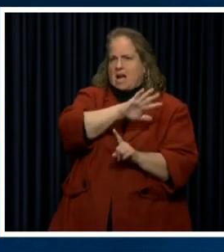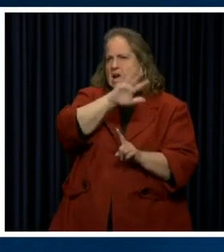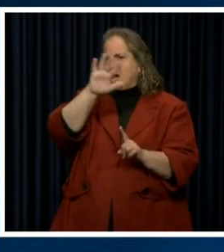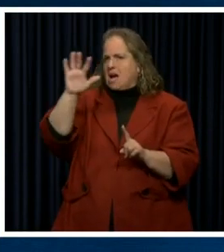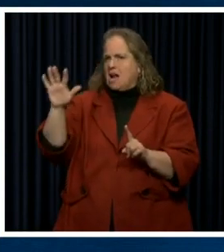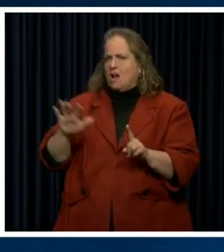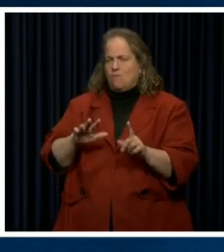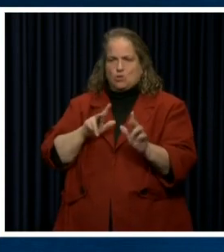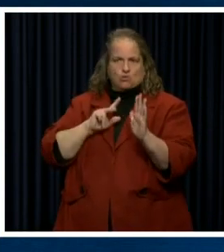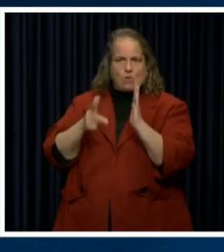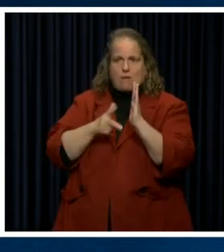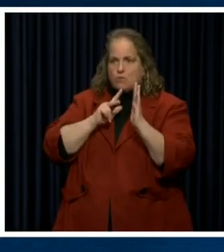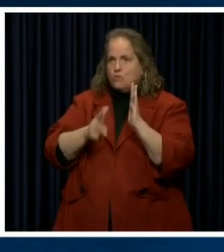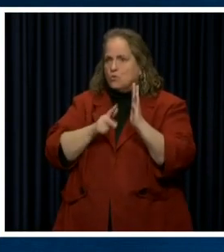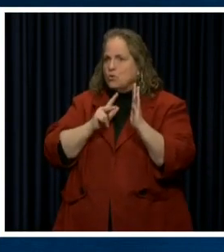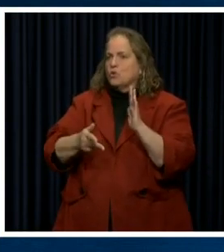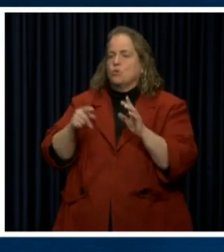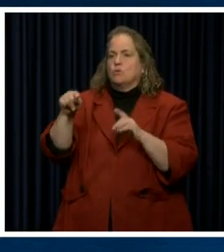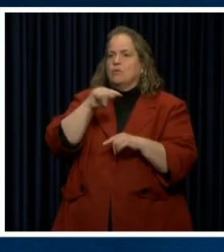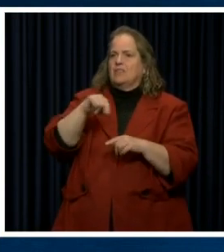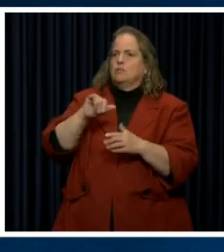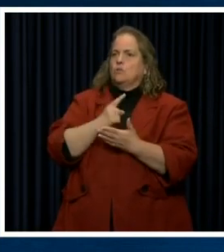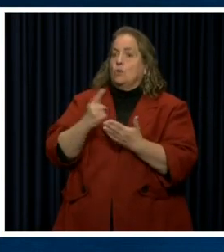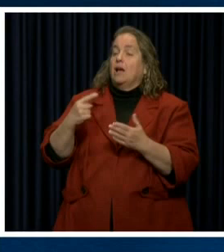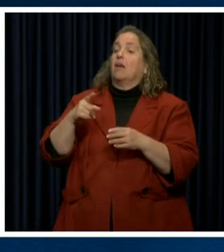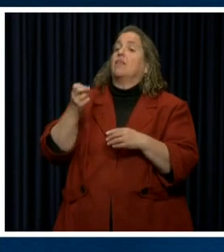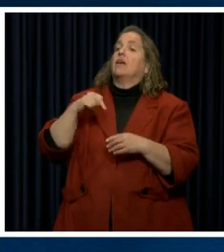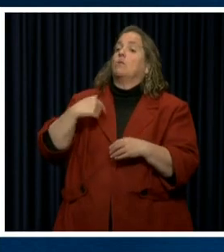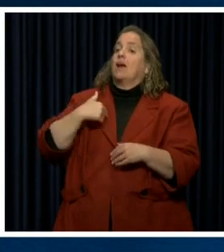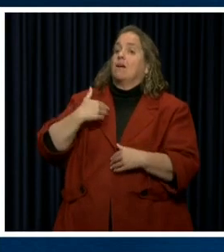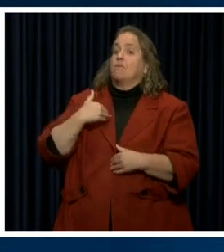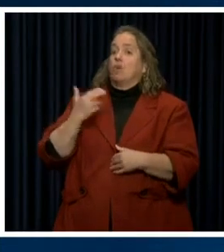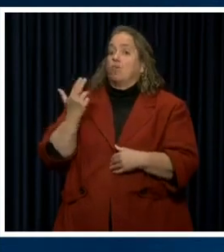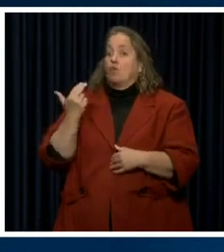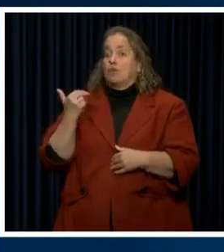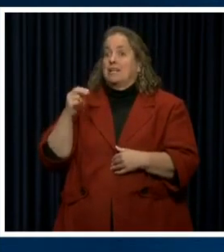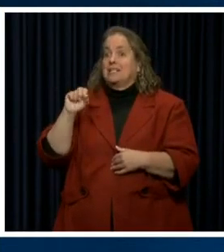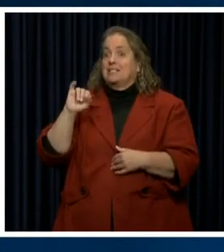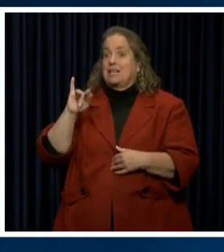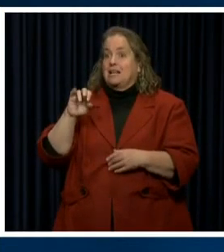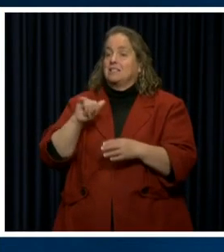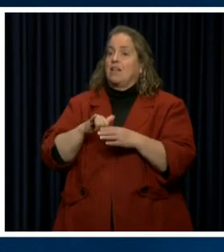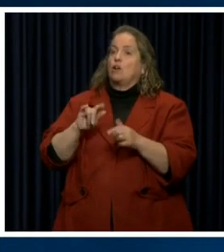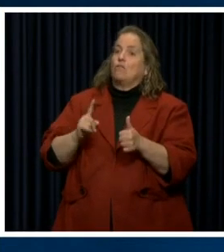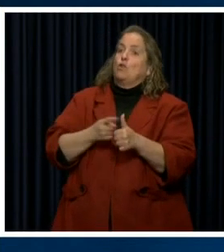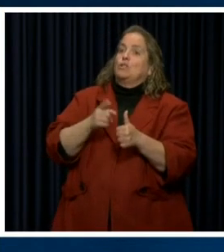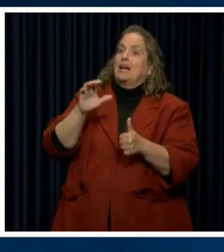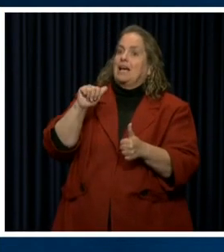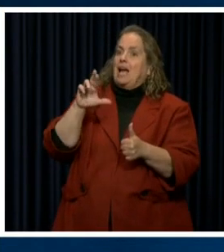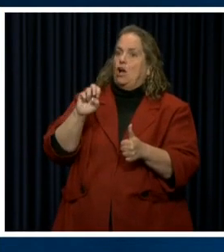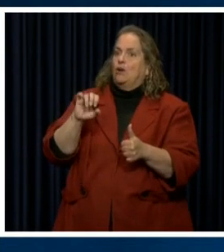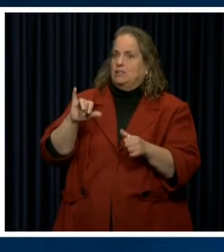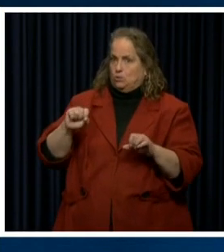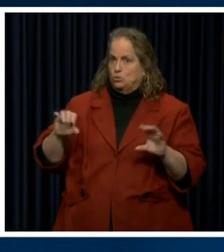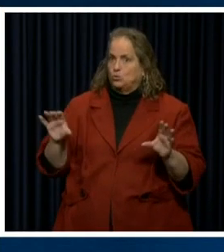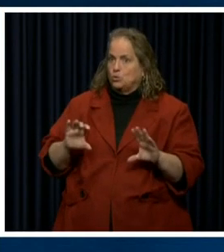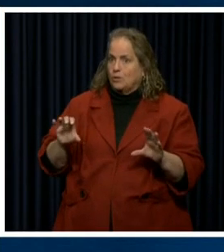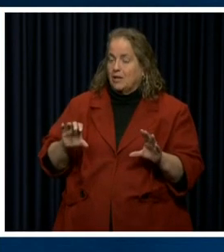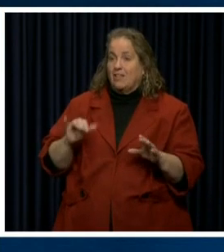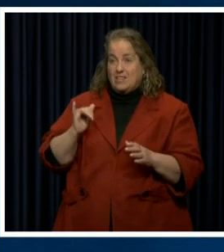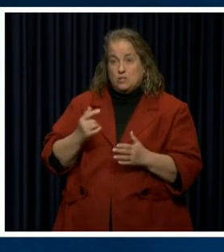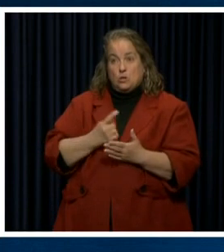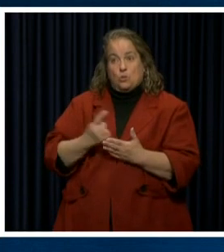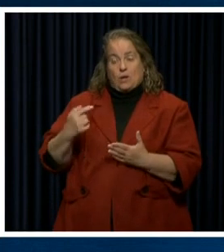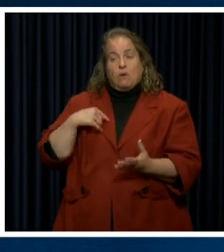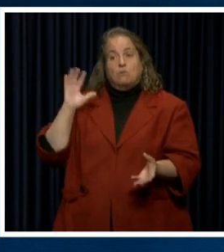just this week. And then we have the 13 sites that First Care is doing. So I believe this week we have